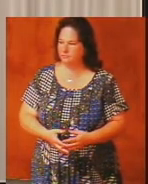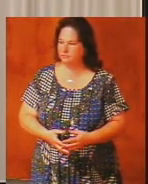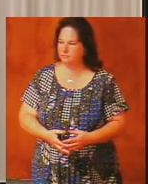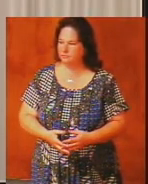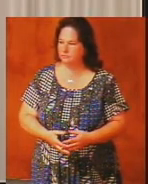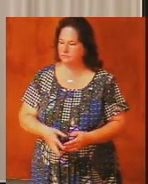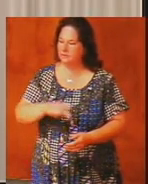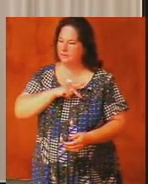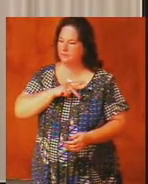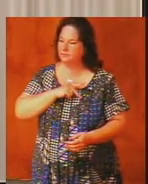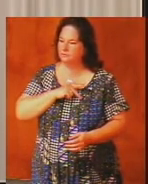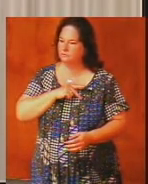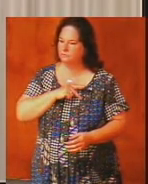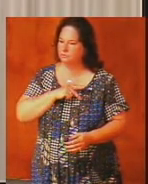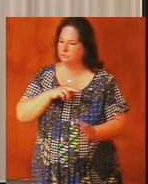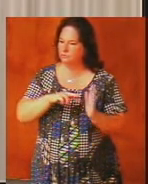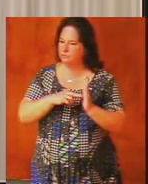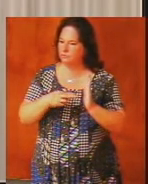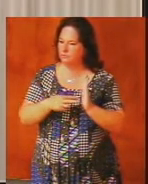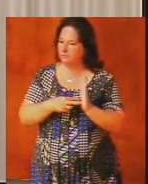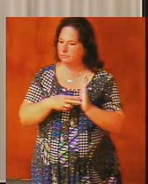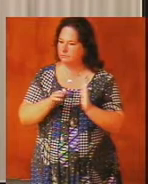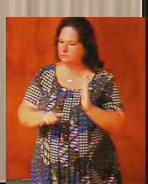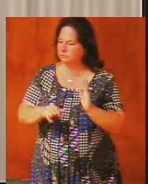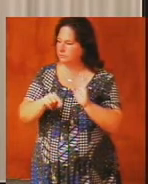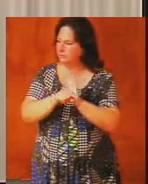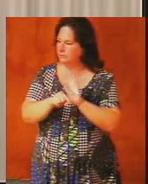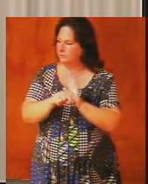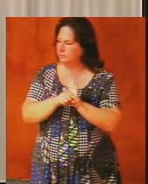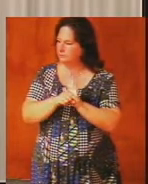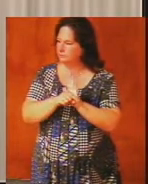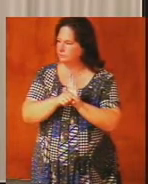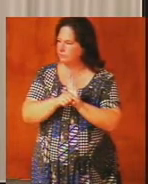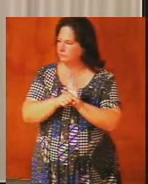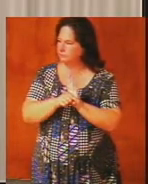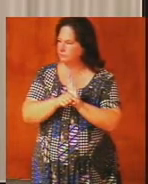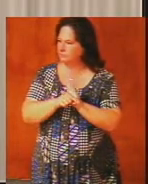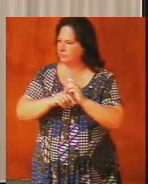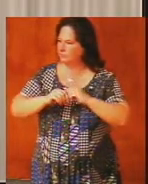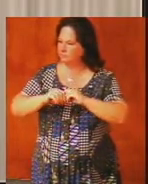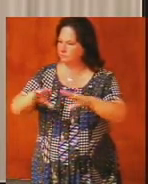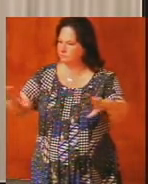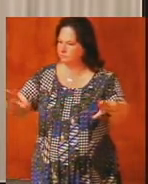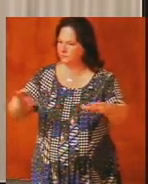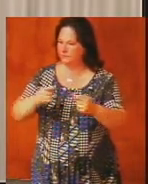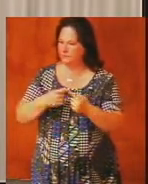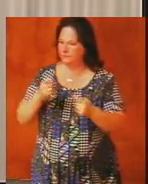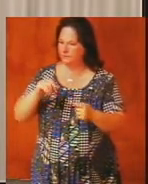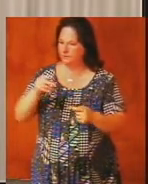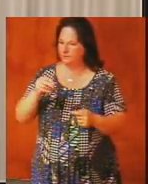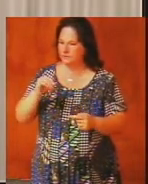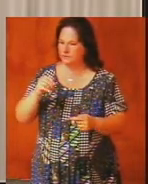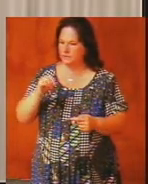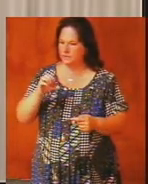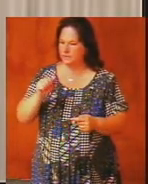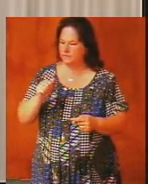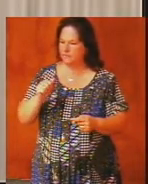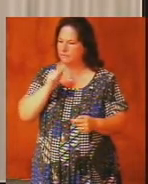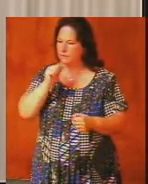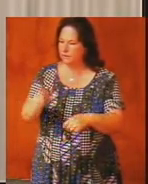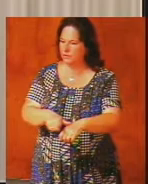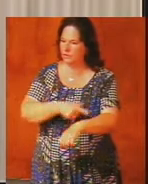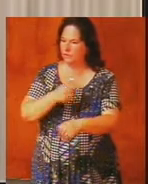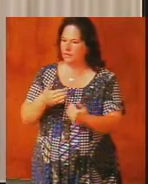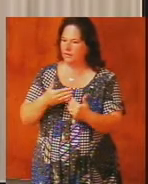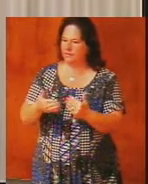Paul indicates in that statement that the gospel was sounded forth from Thessalonica not long after